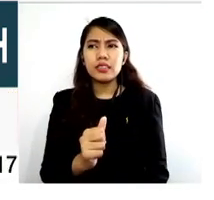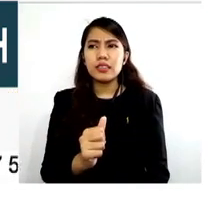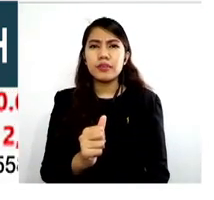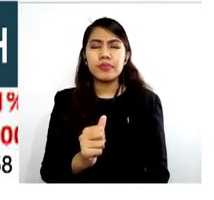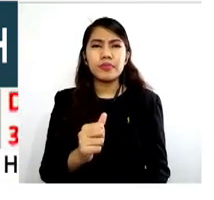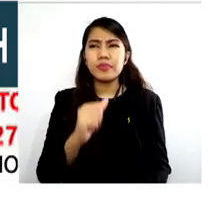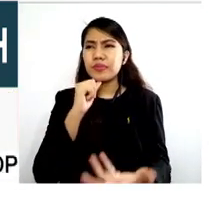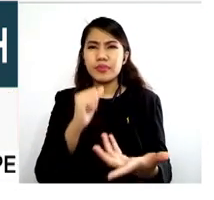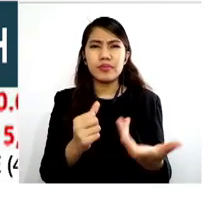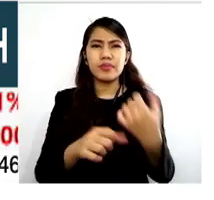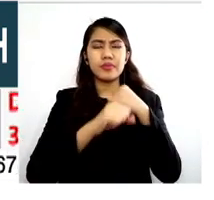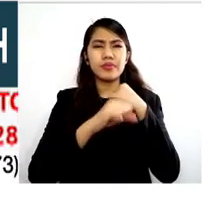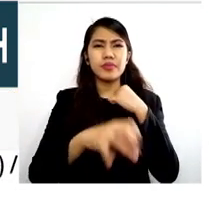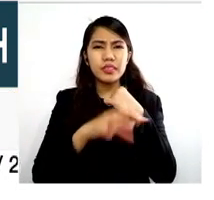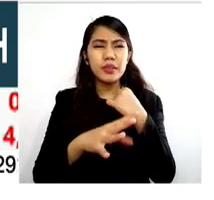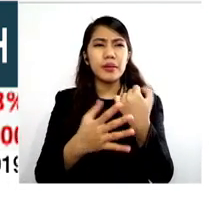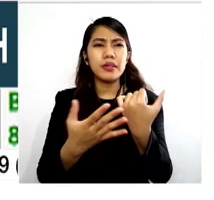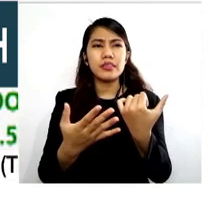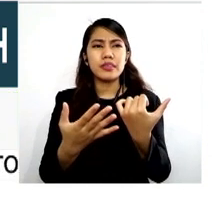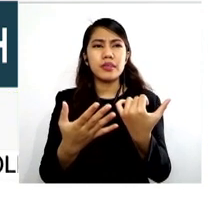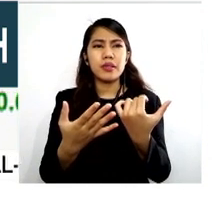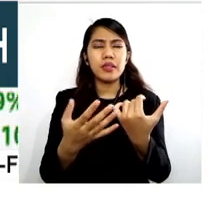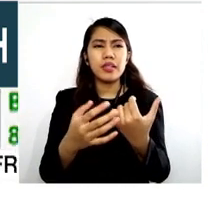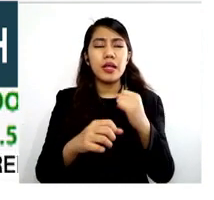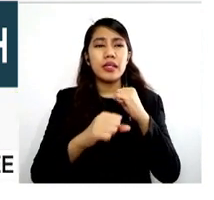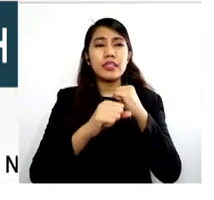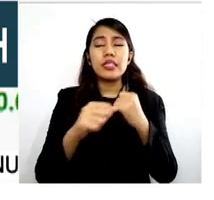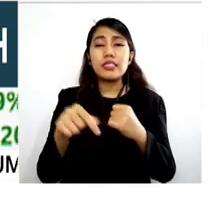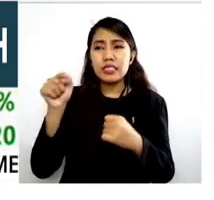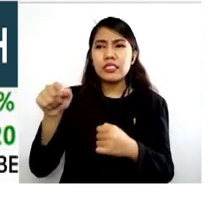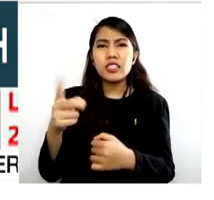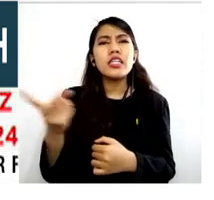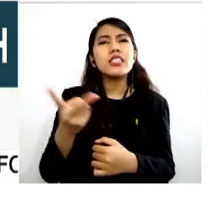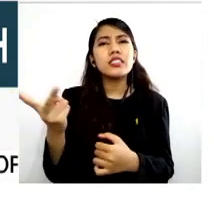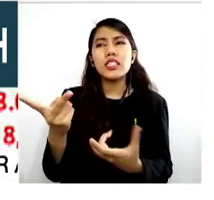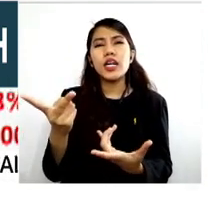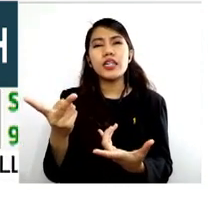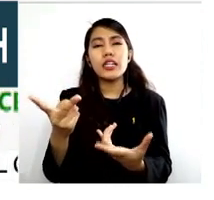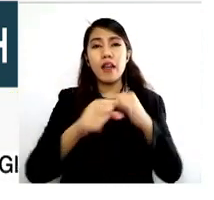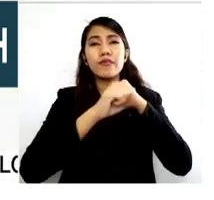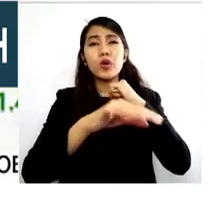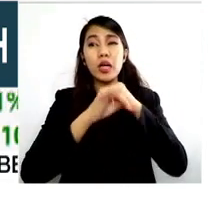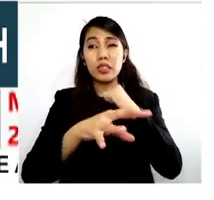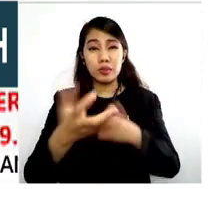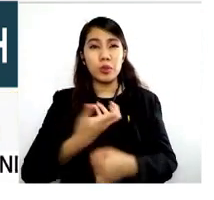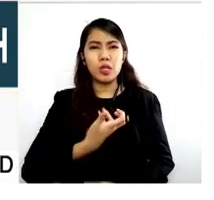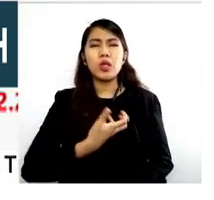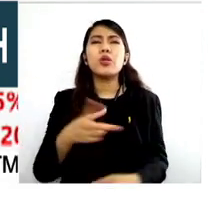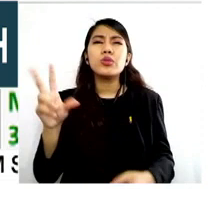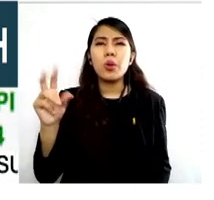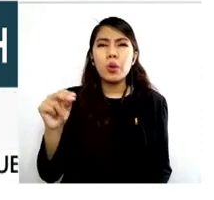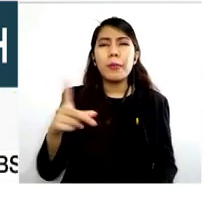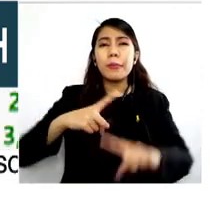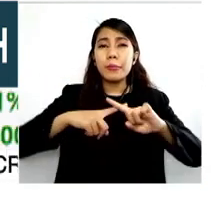advocating for the good of our people just because they want to, do this